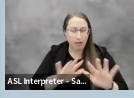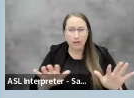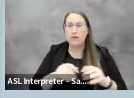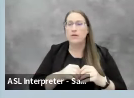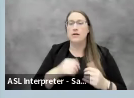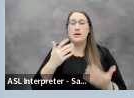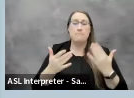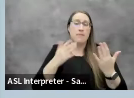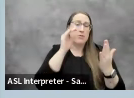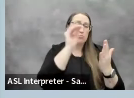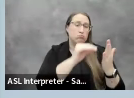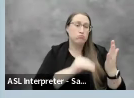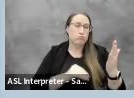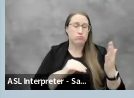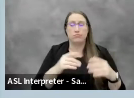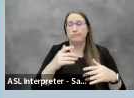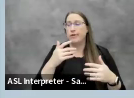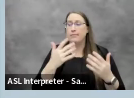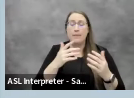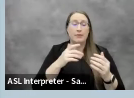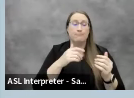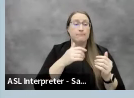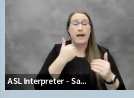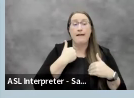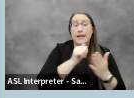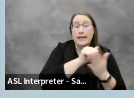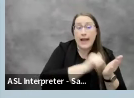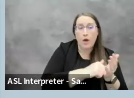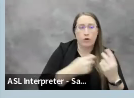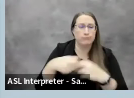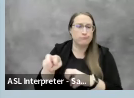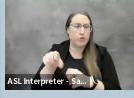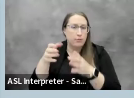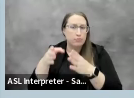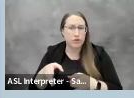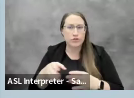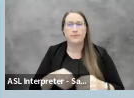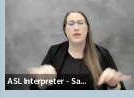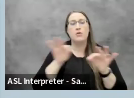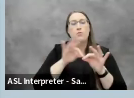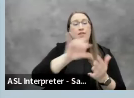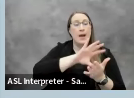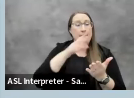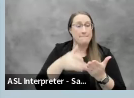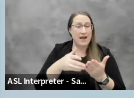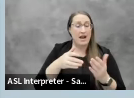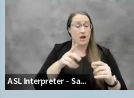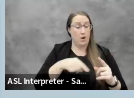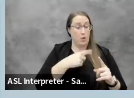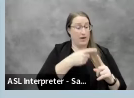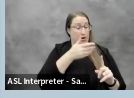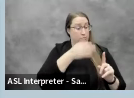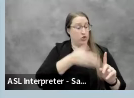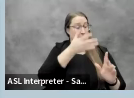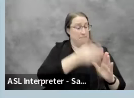They may want to make sure that an account goes to whomever, as long as that amount, which will be distributed when they pass away,